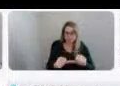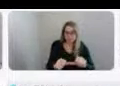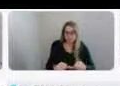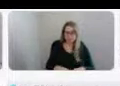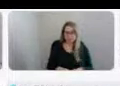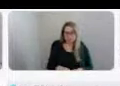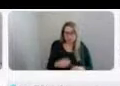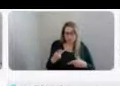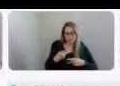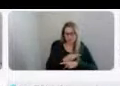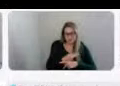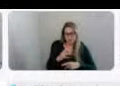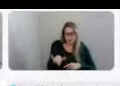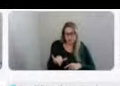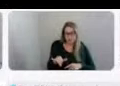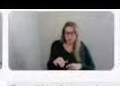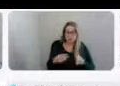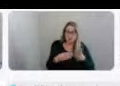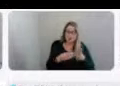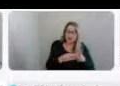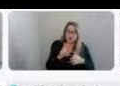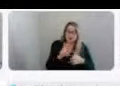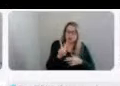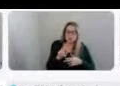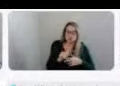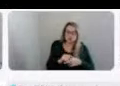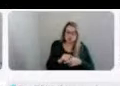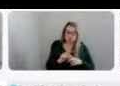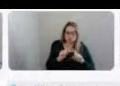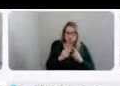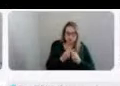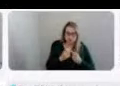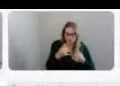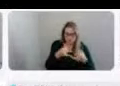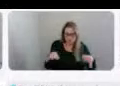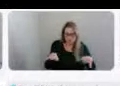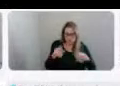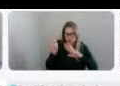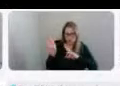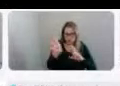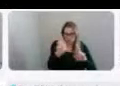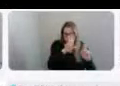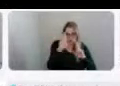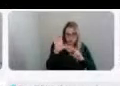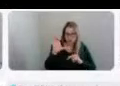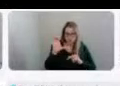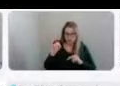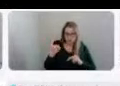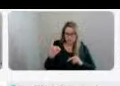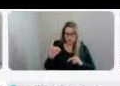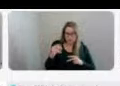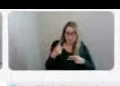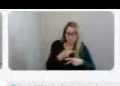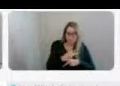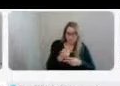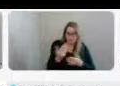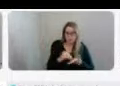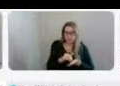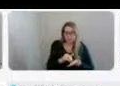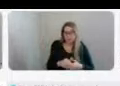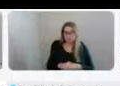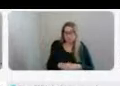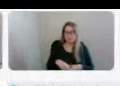she failed violation two district boundaries shall respect communities of interest fails again